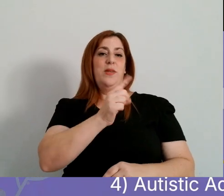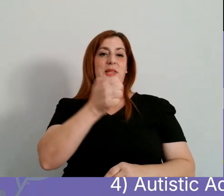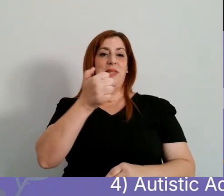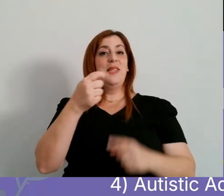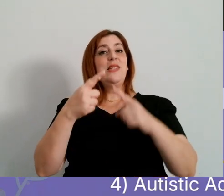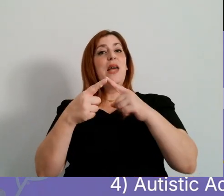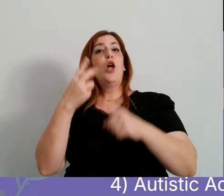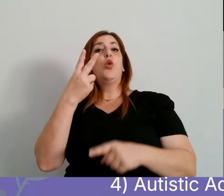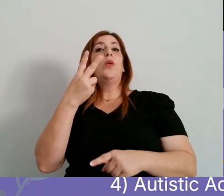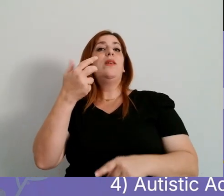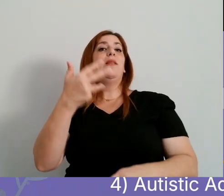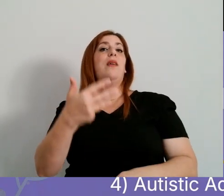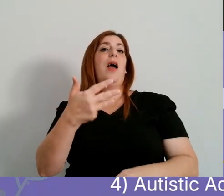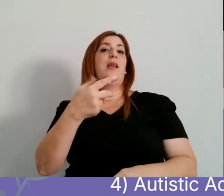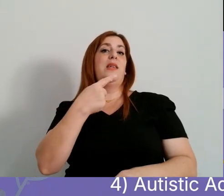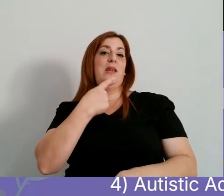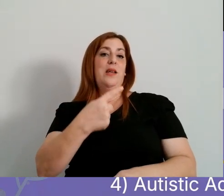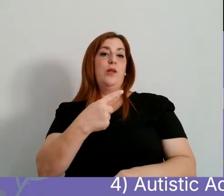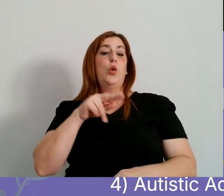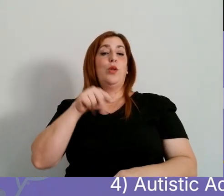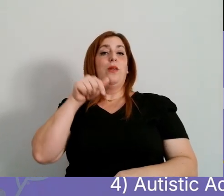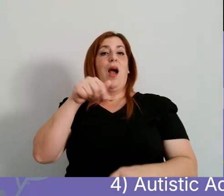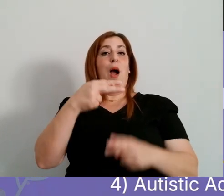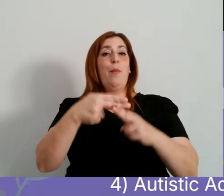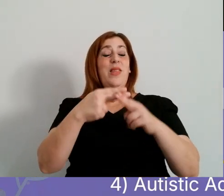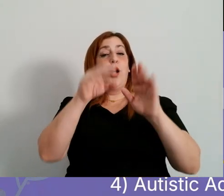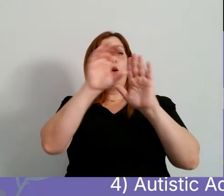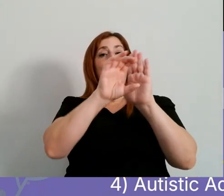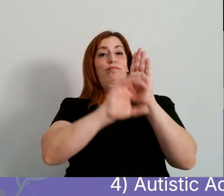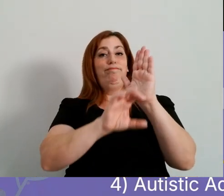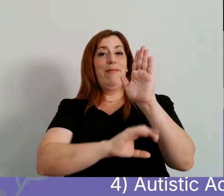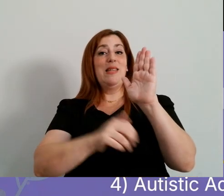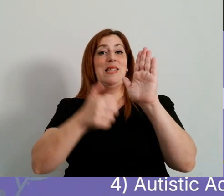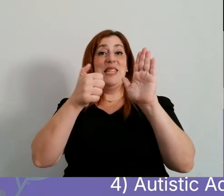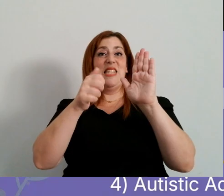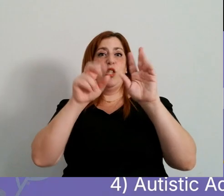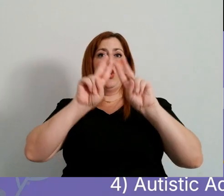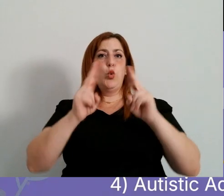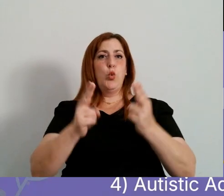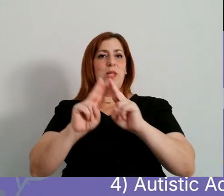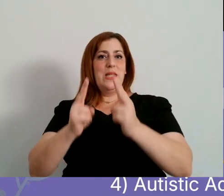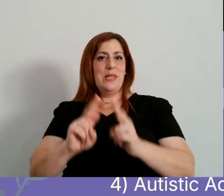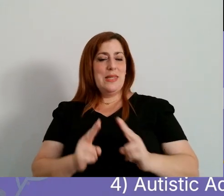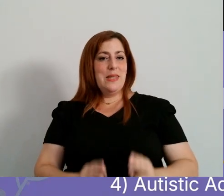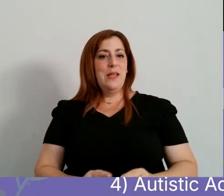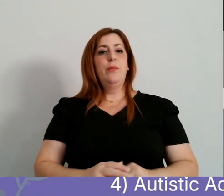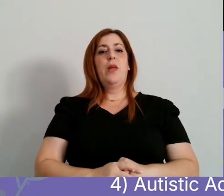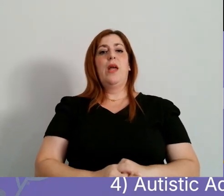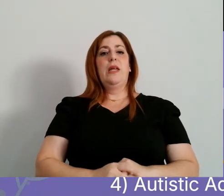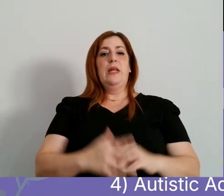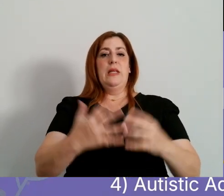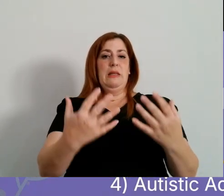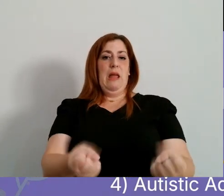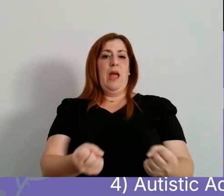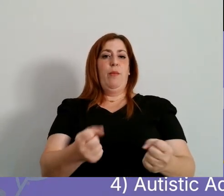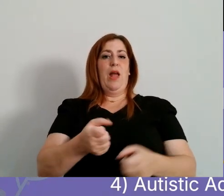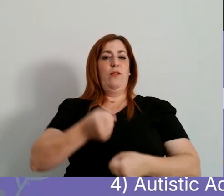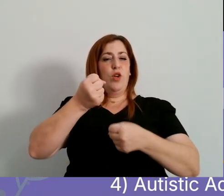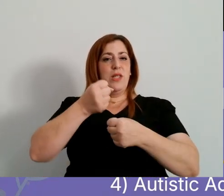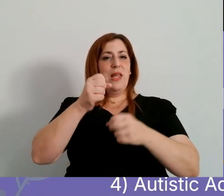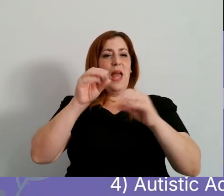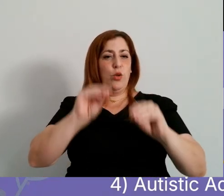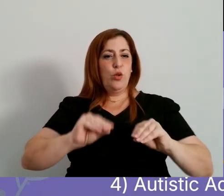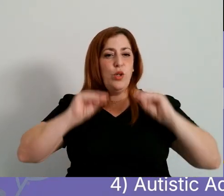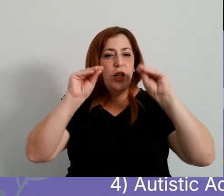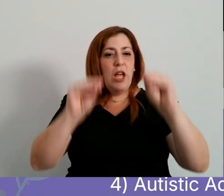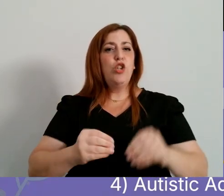16 to 29, and it was a 6-unit curriculum covering advocacy, education, healthcare,